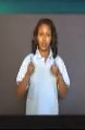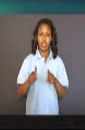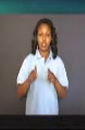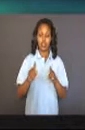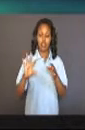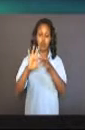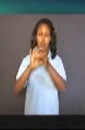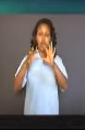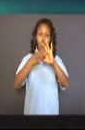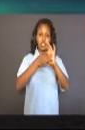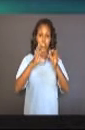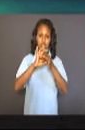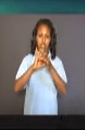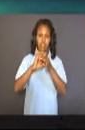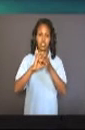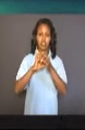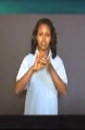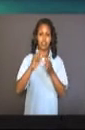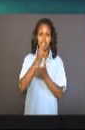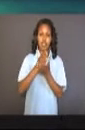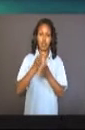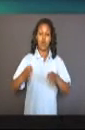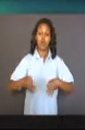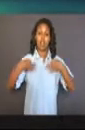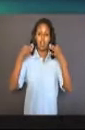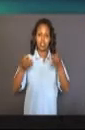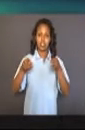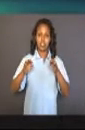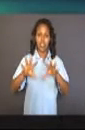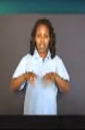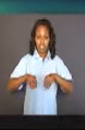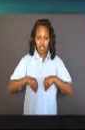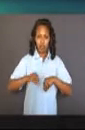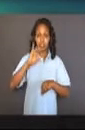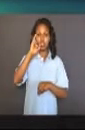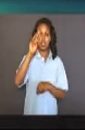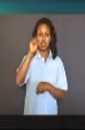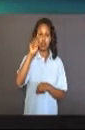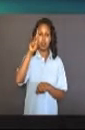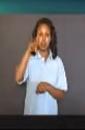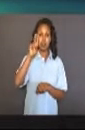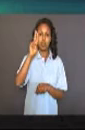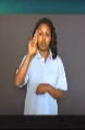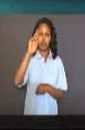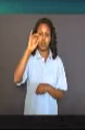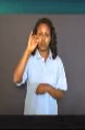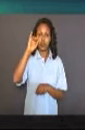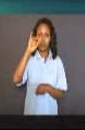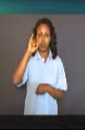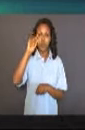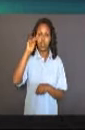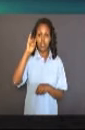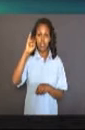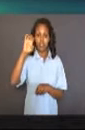When bonded with semiconductors, acceptor impurities create